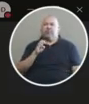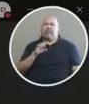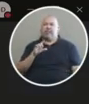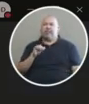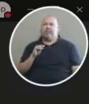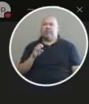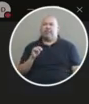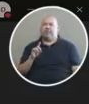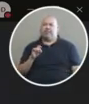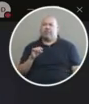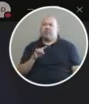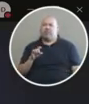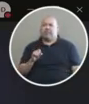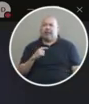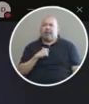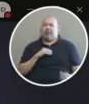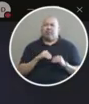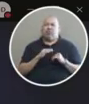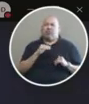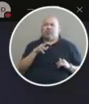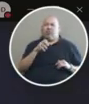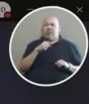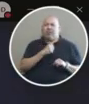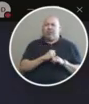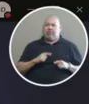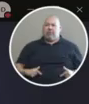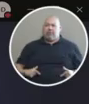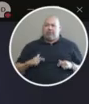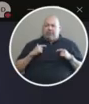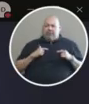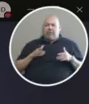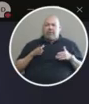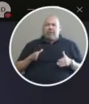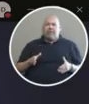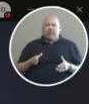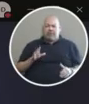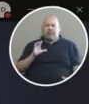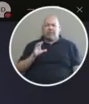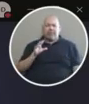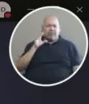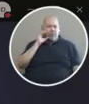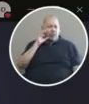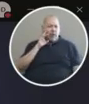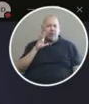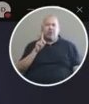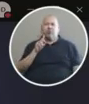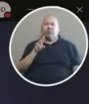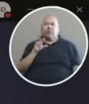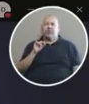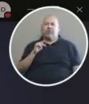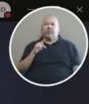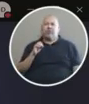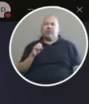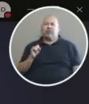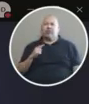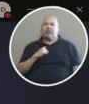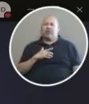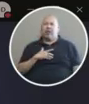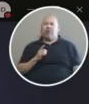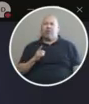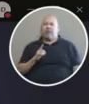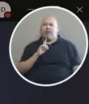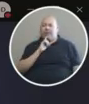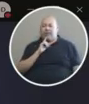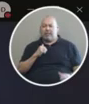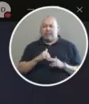Mendoza. Tengo más de 40 años viviendo en la calle Chihuahua, en Duranguito. Me gustaría